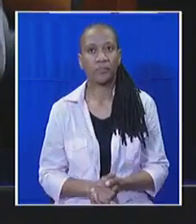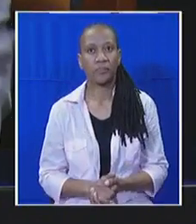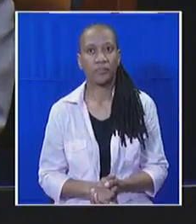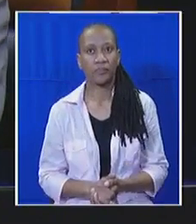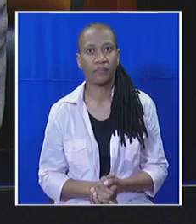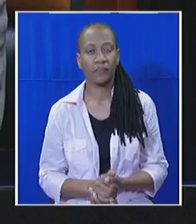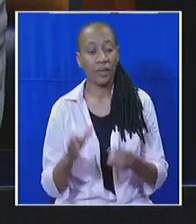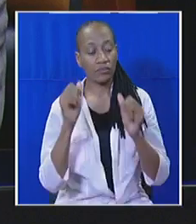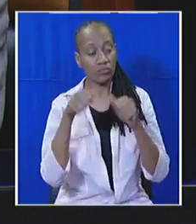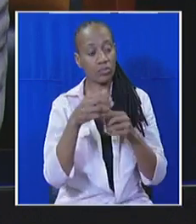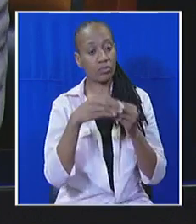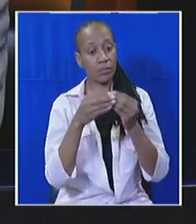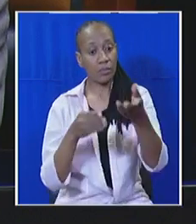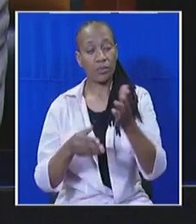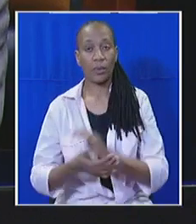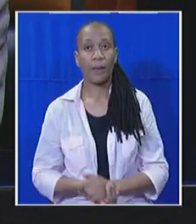Yes, Honourable Member.